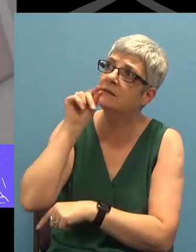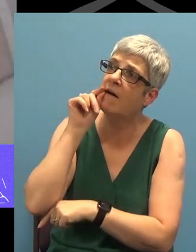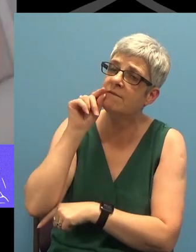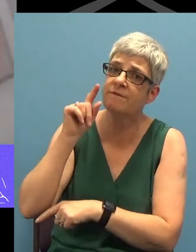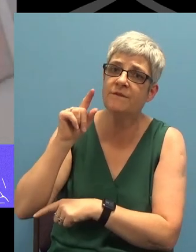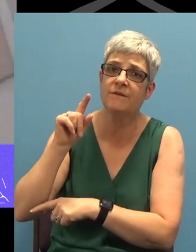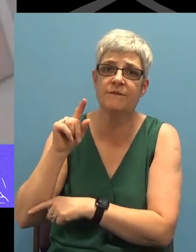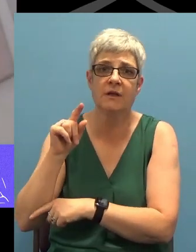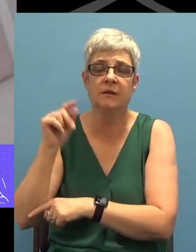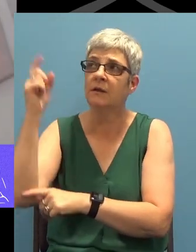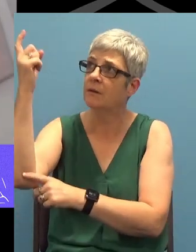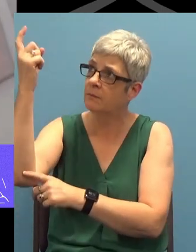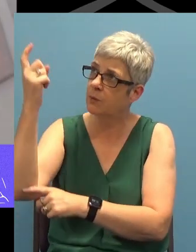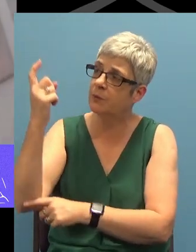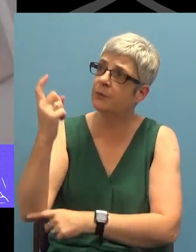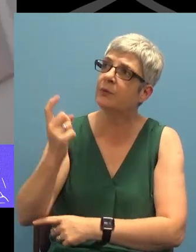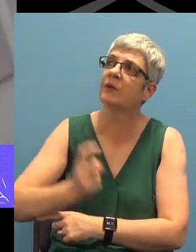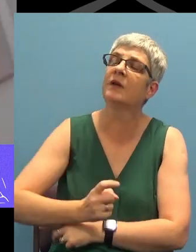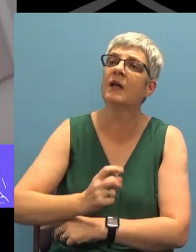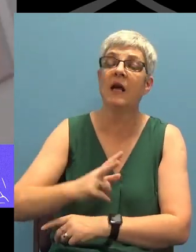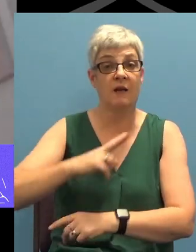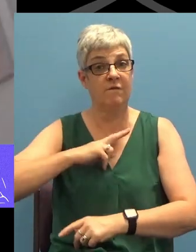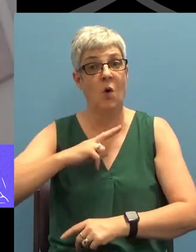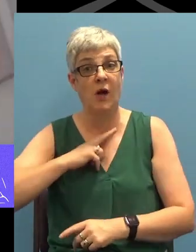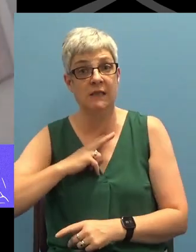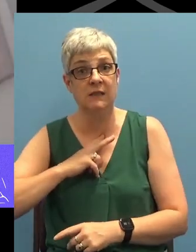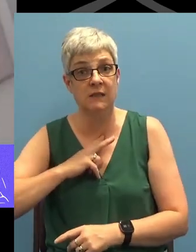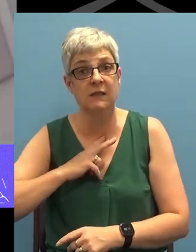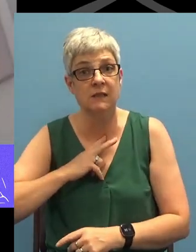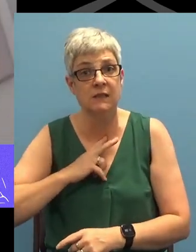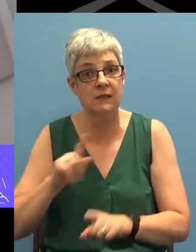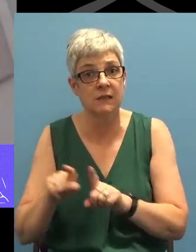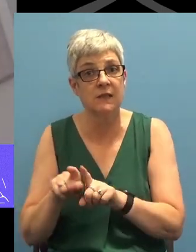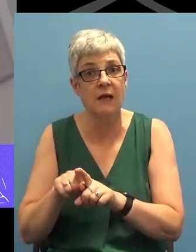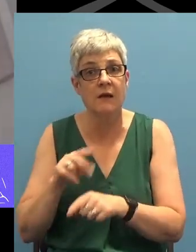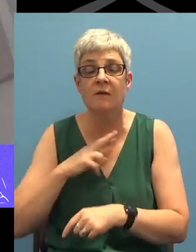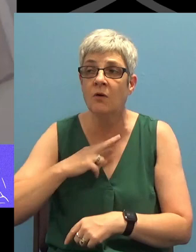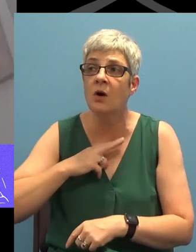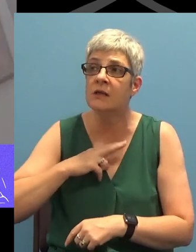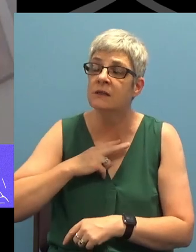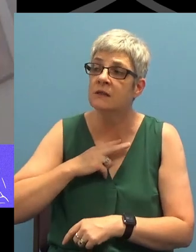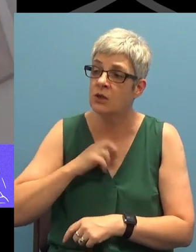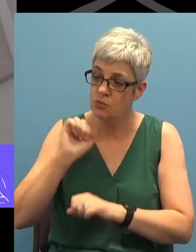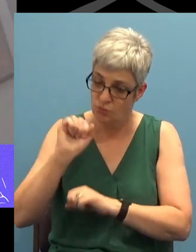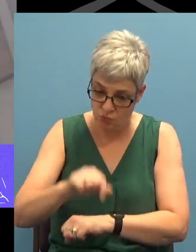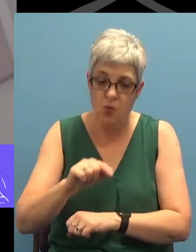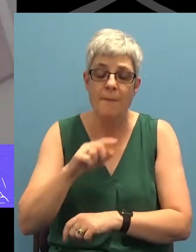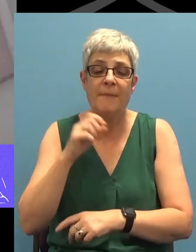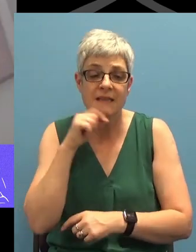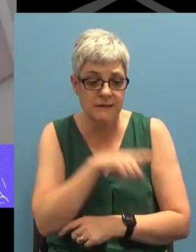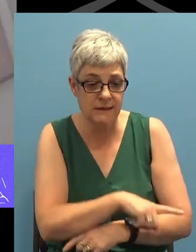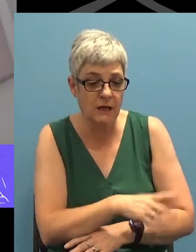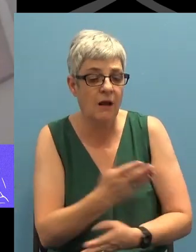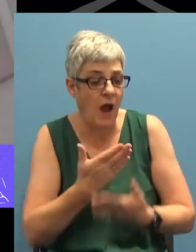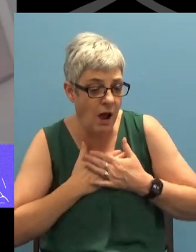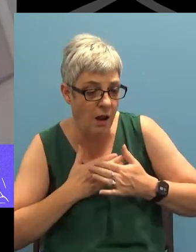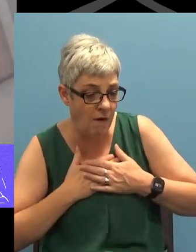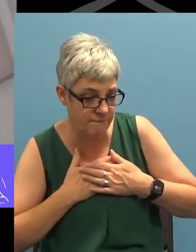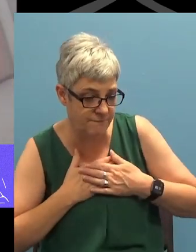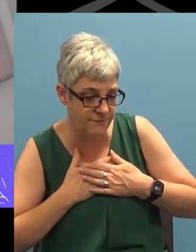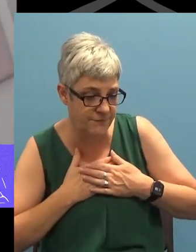dove. And a voice came from heaven, "You are my Son, whom I